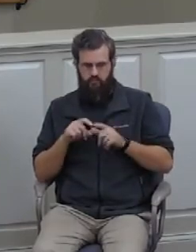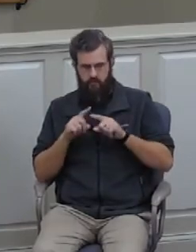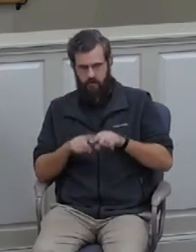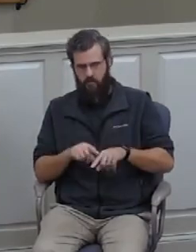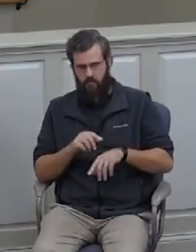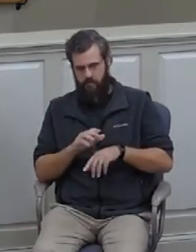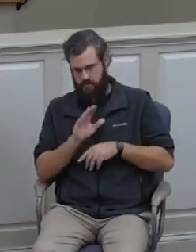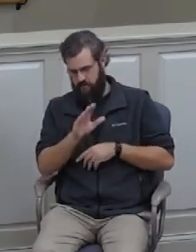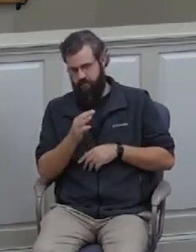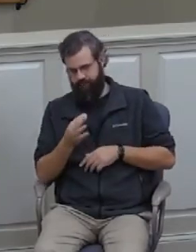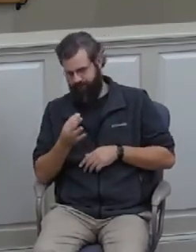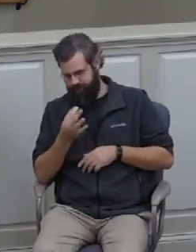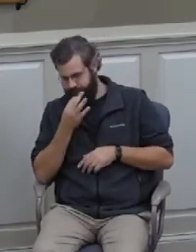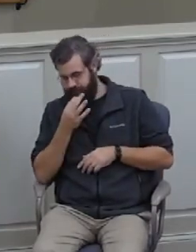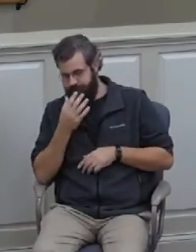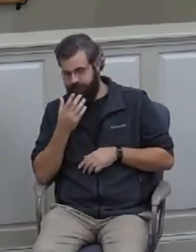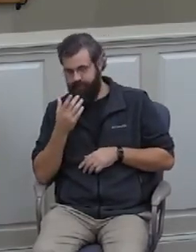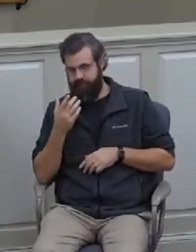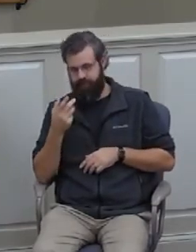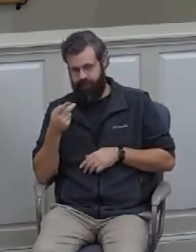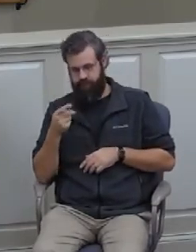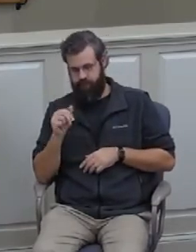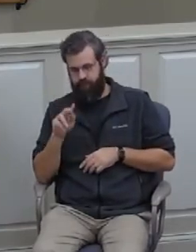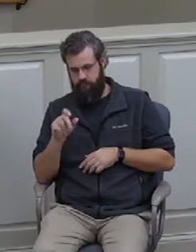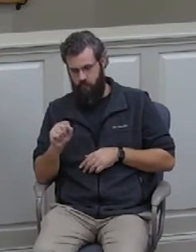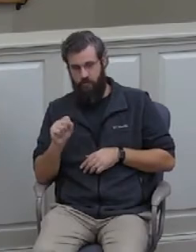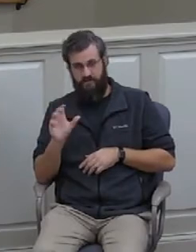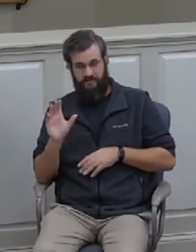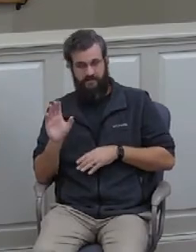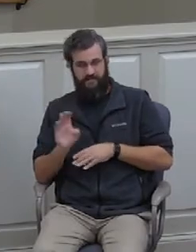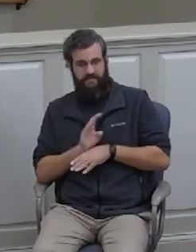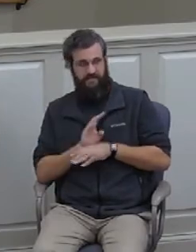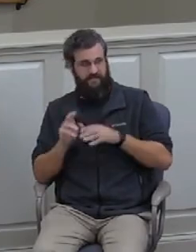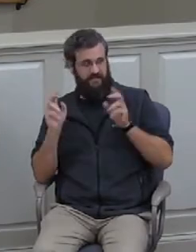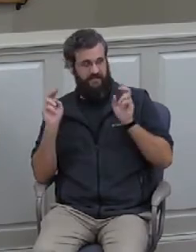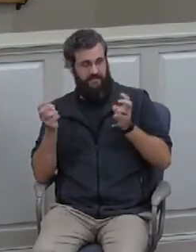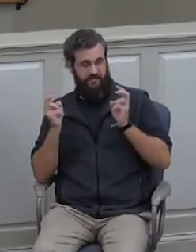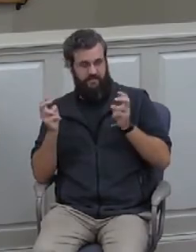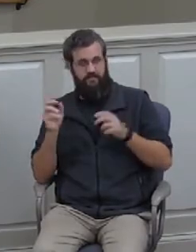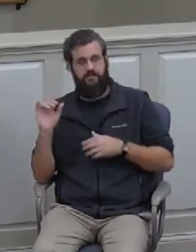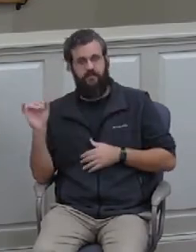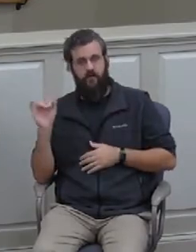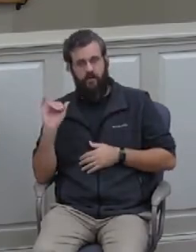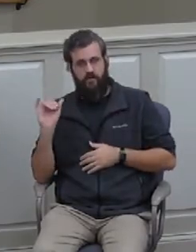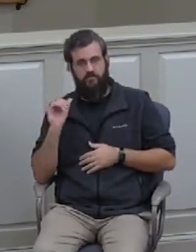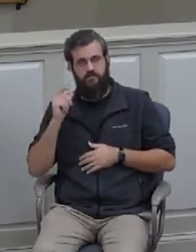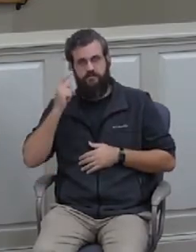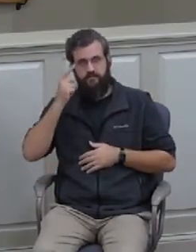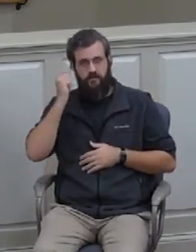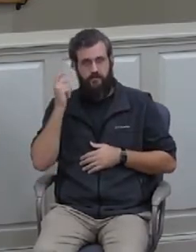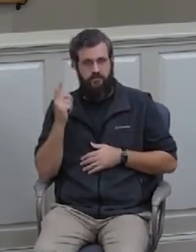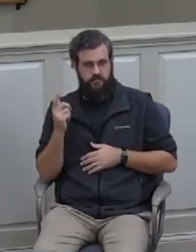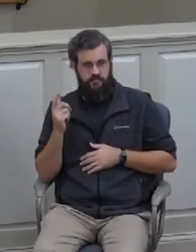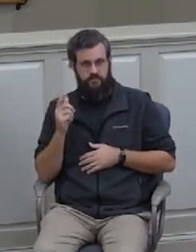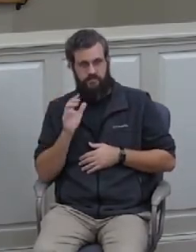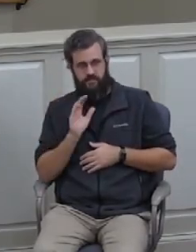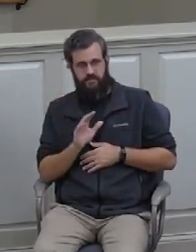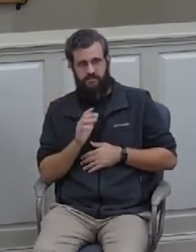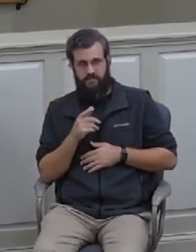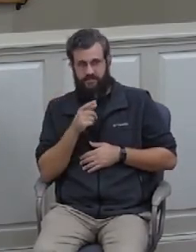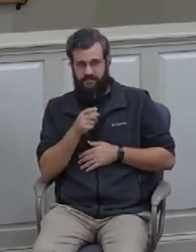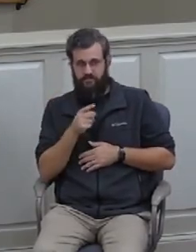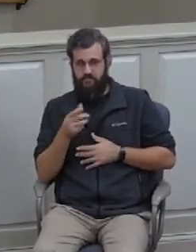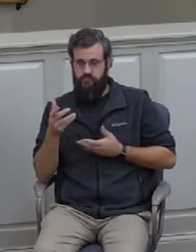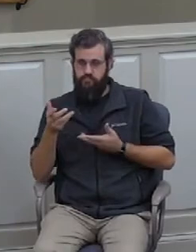his expertise of the Parks and Rec business, so to speak, but also because of his